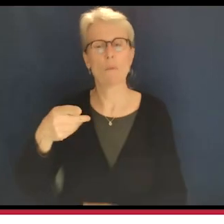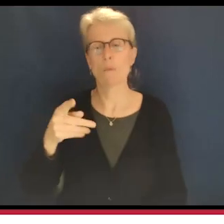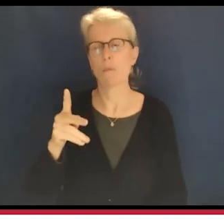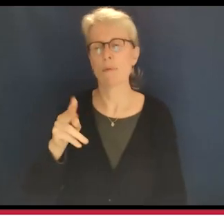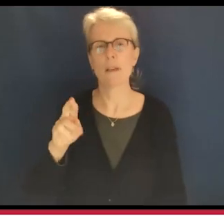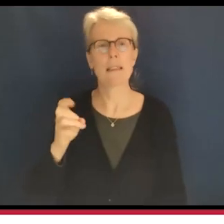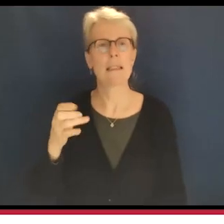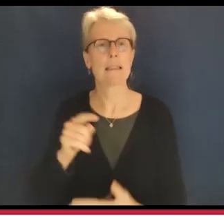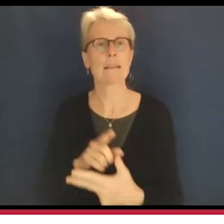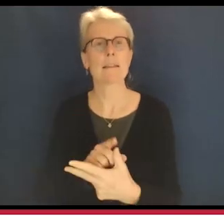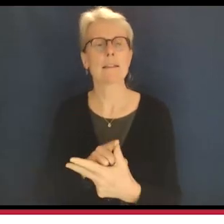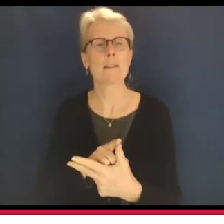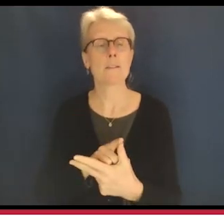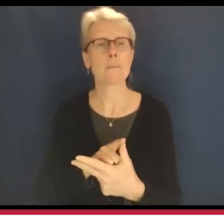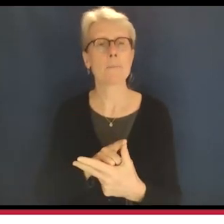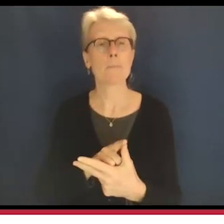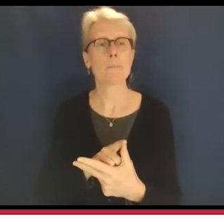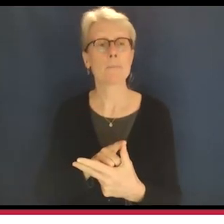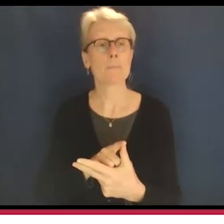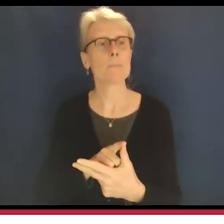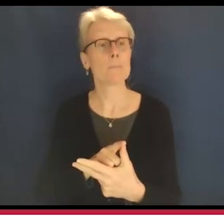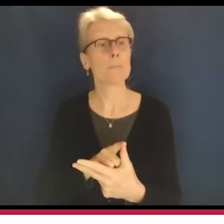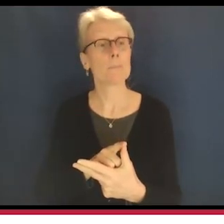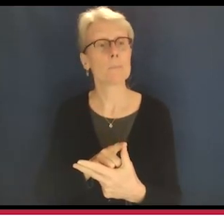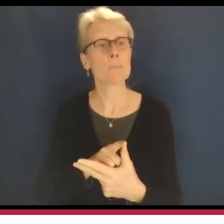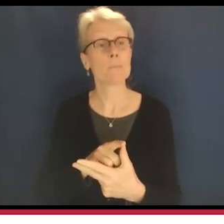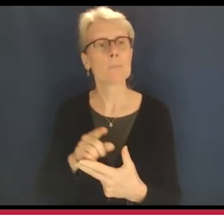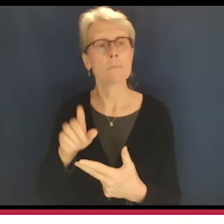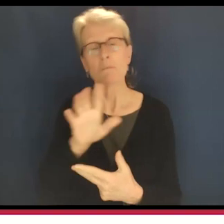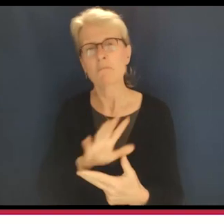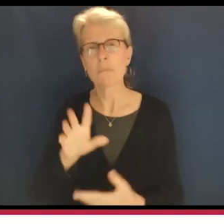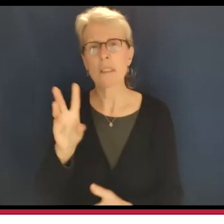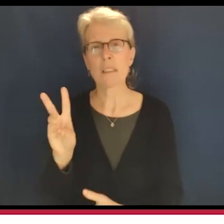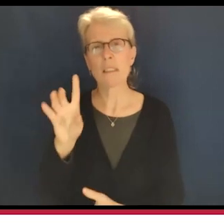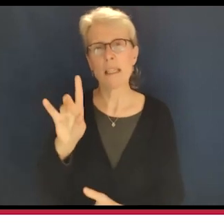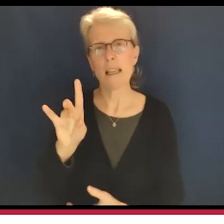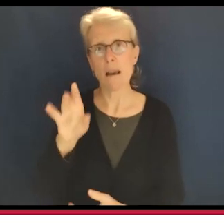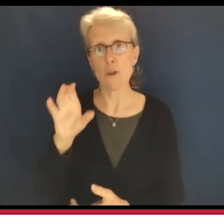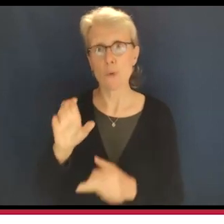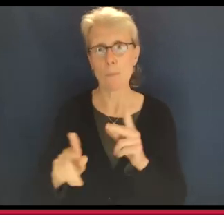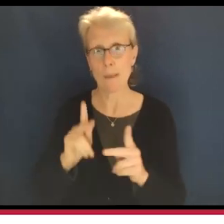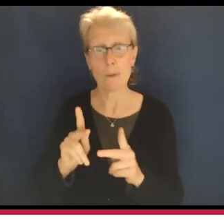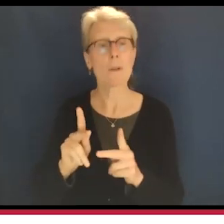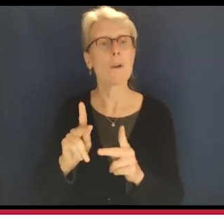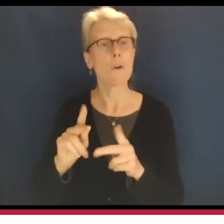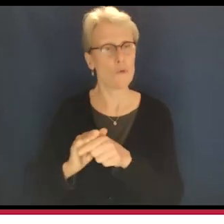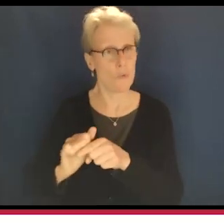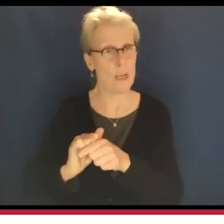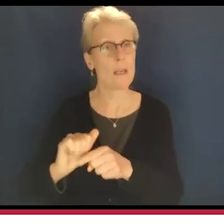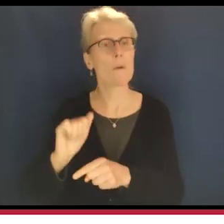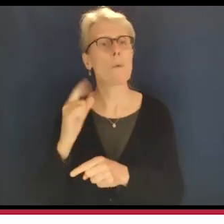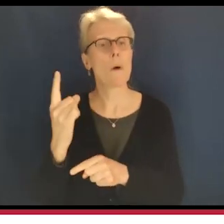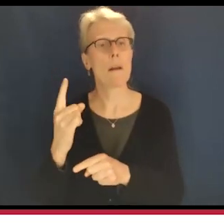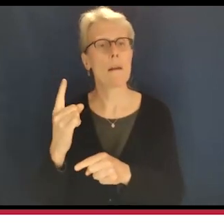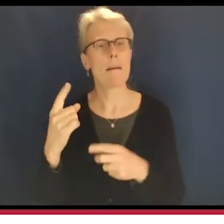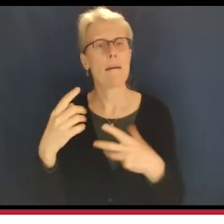that program touts as its accomplishments that over 6,800 people were trained for the One Health workforce,